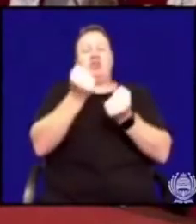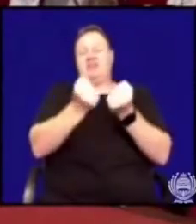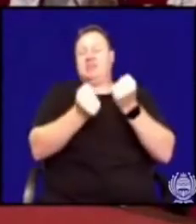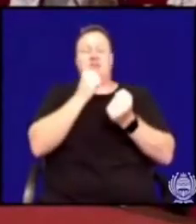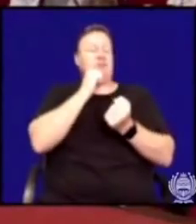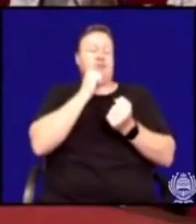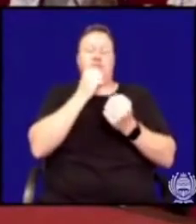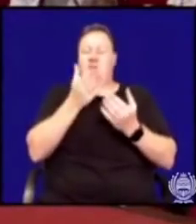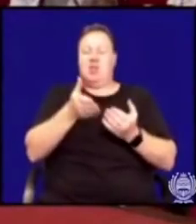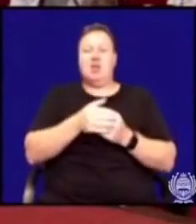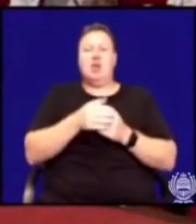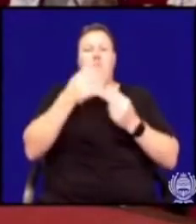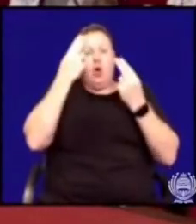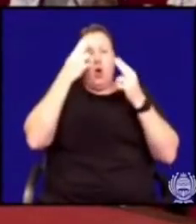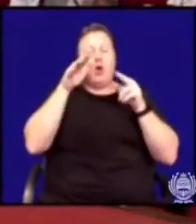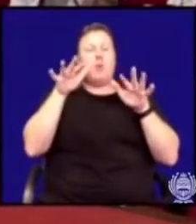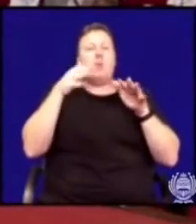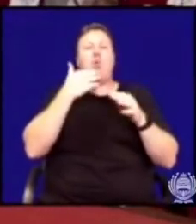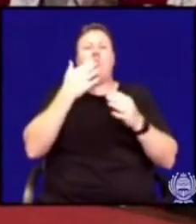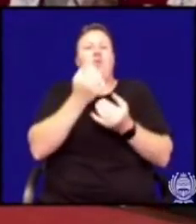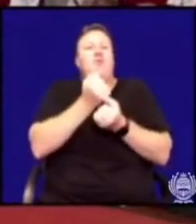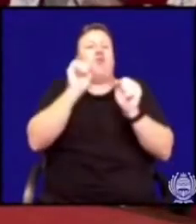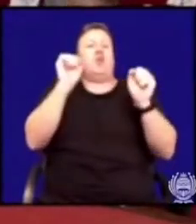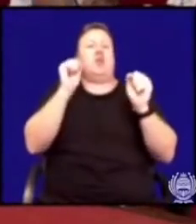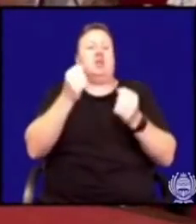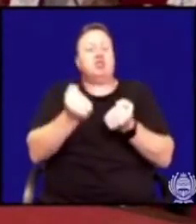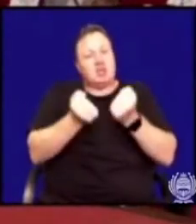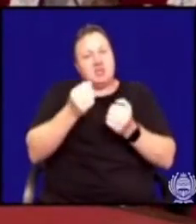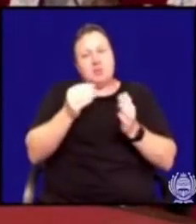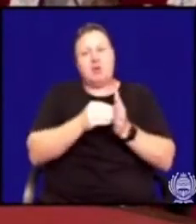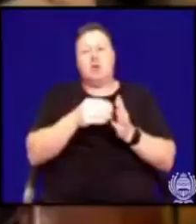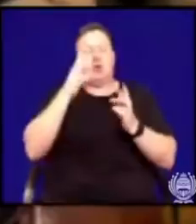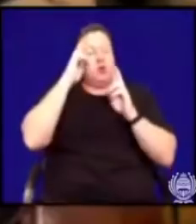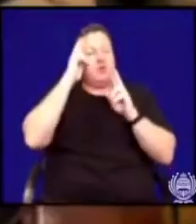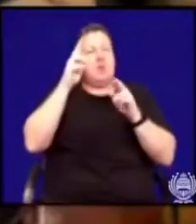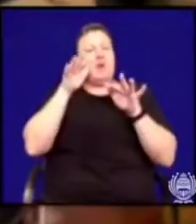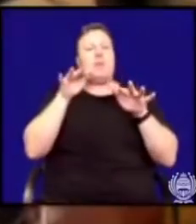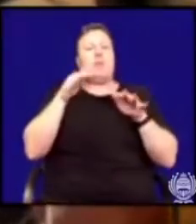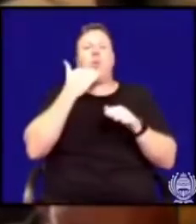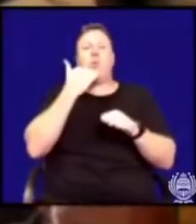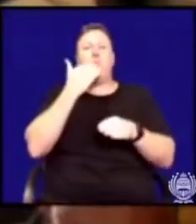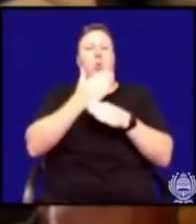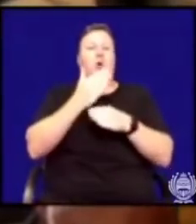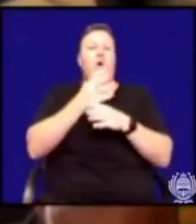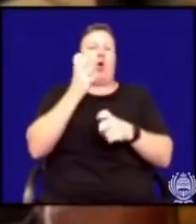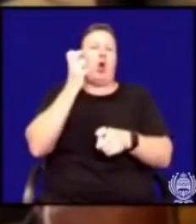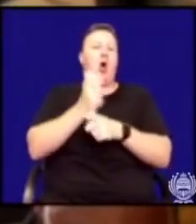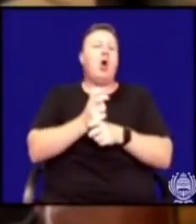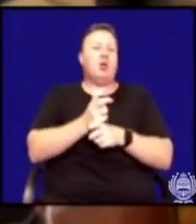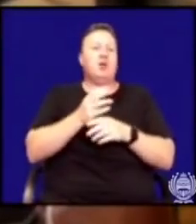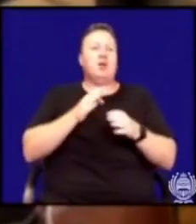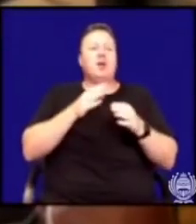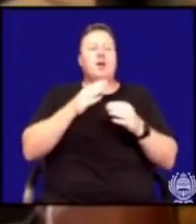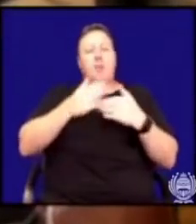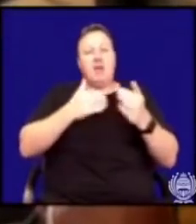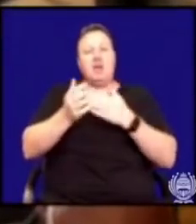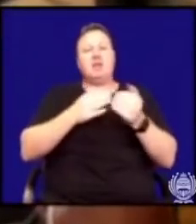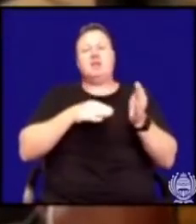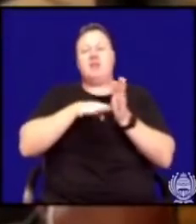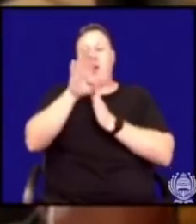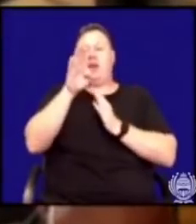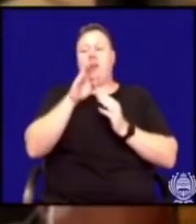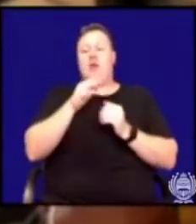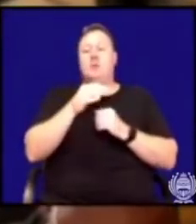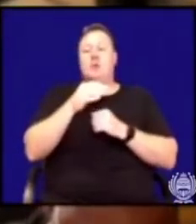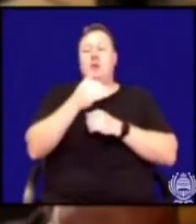for freedom and justice, respect those who've worked hard to build and develop our country, and believe that South